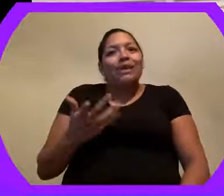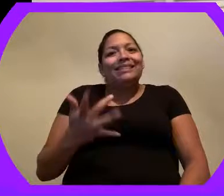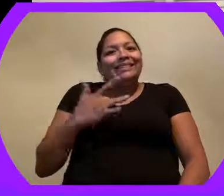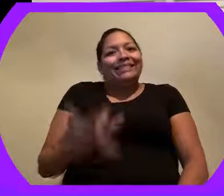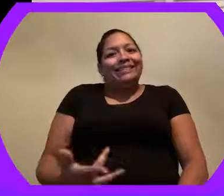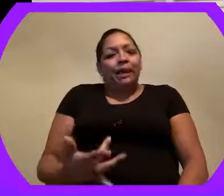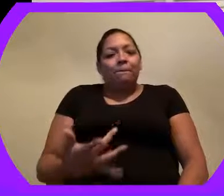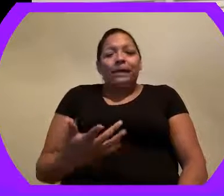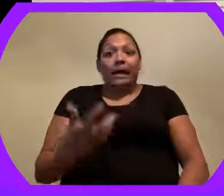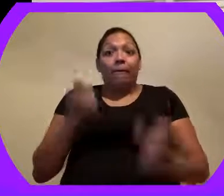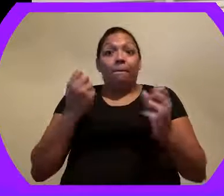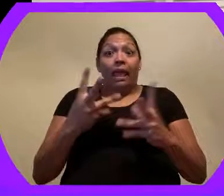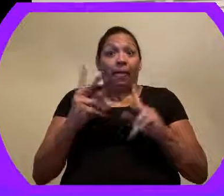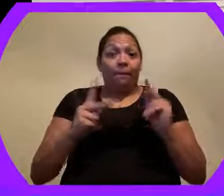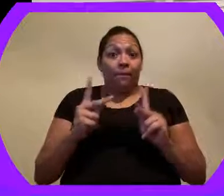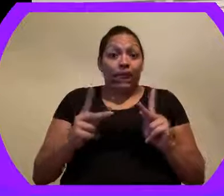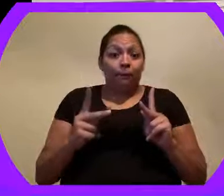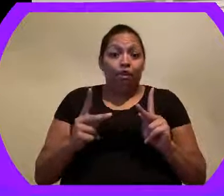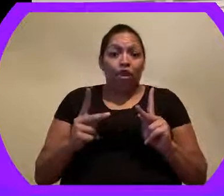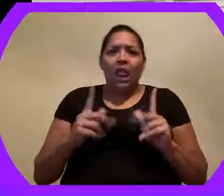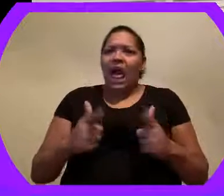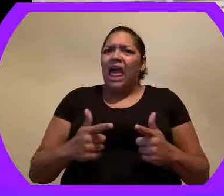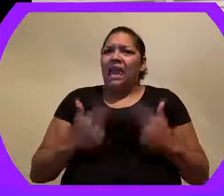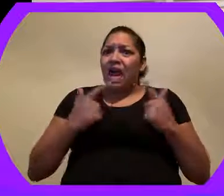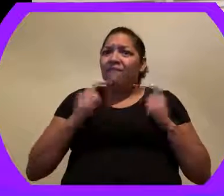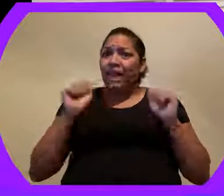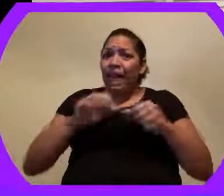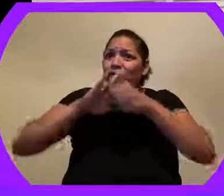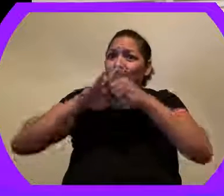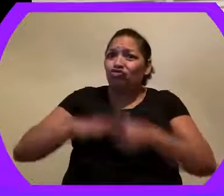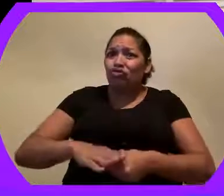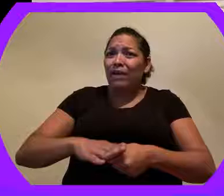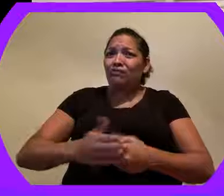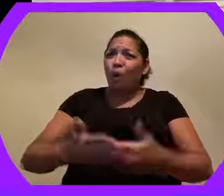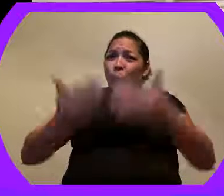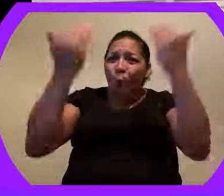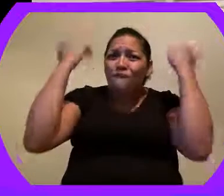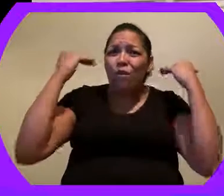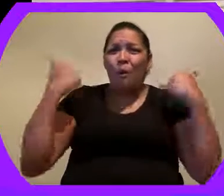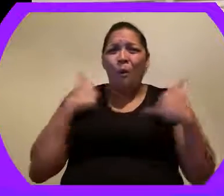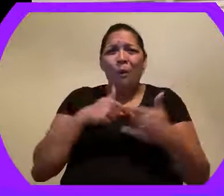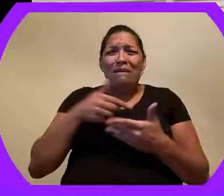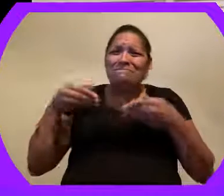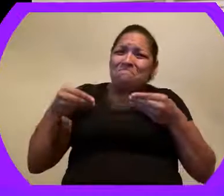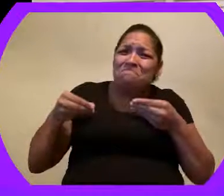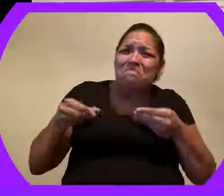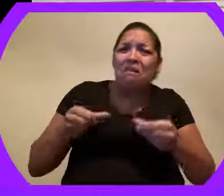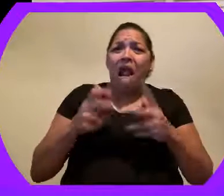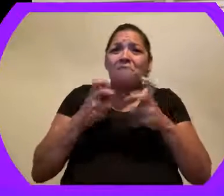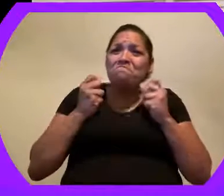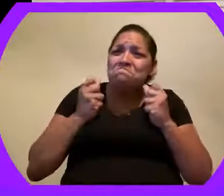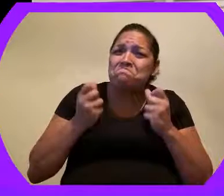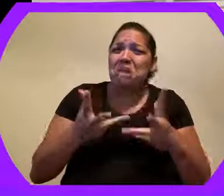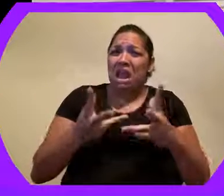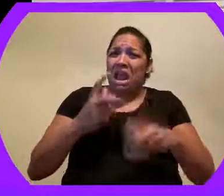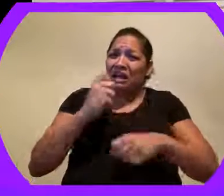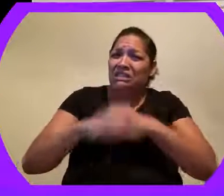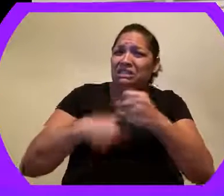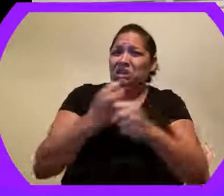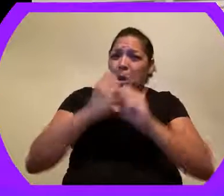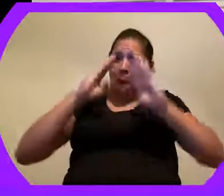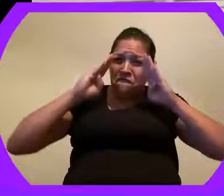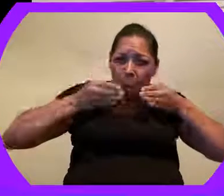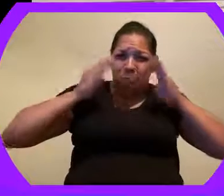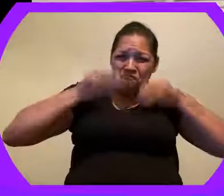practice. And again, I know that that's typically in many people, life can be stressful and overwhelming at times. And we spent so many